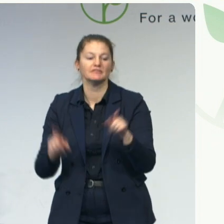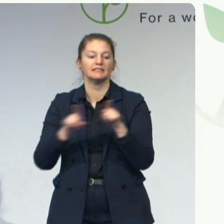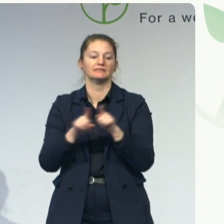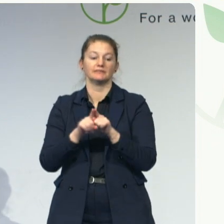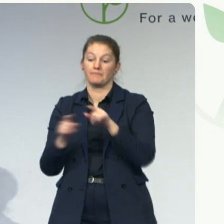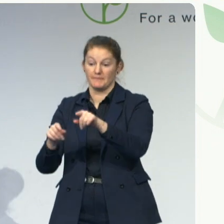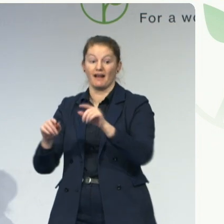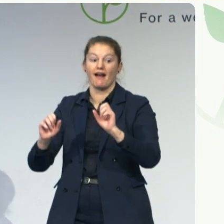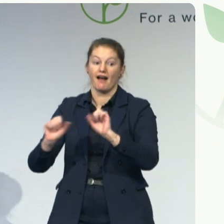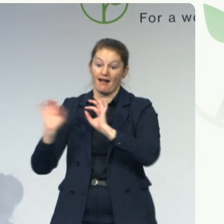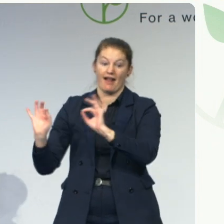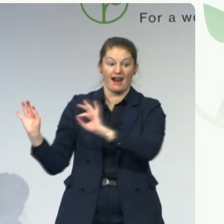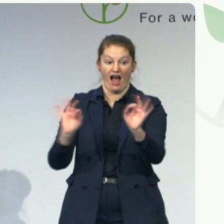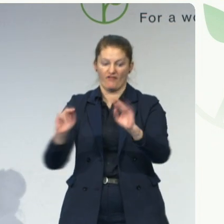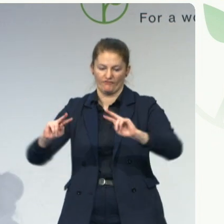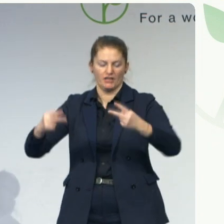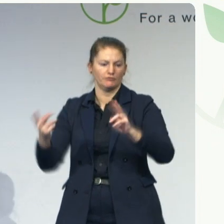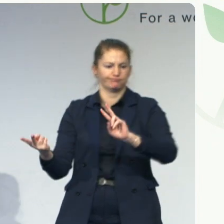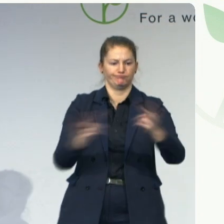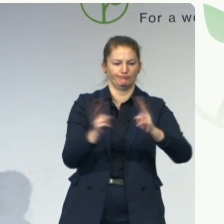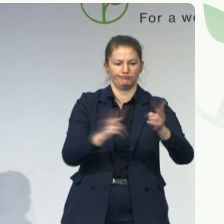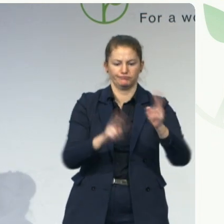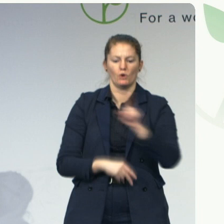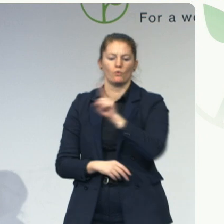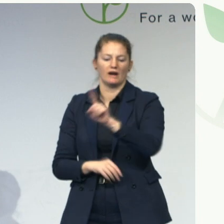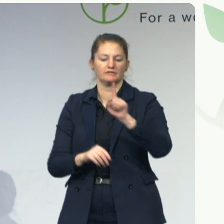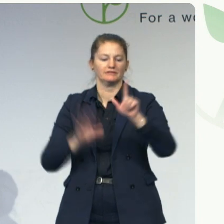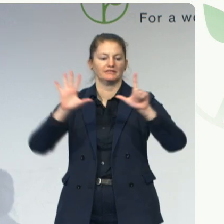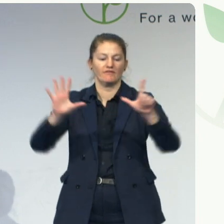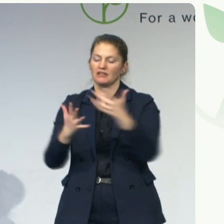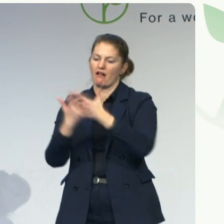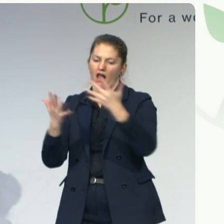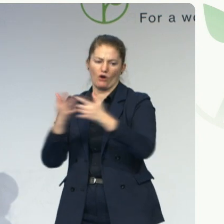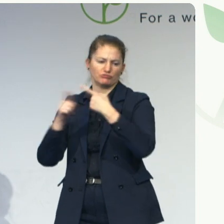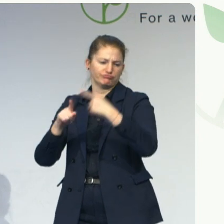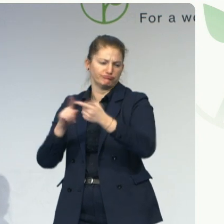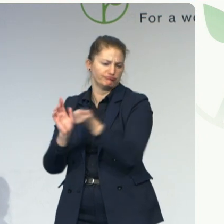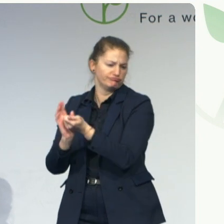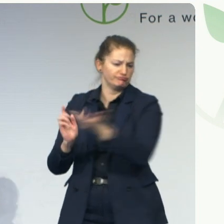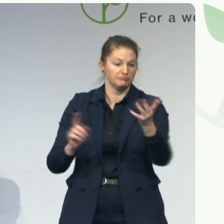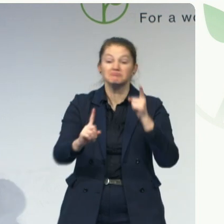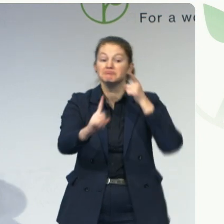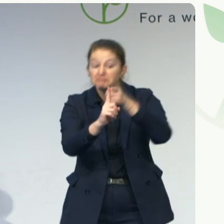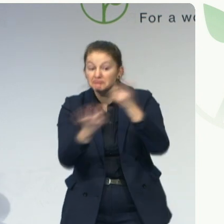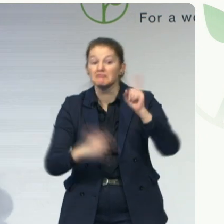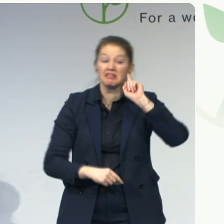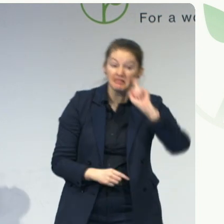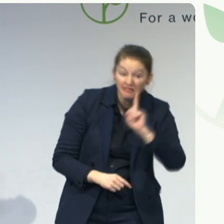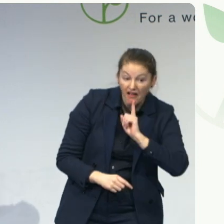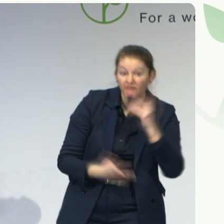117 languages. The service targets deaf students or those with other hearing impairments.